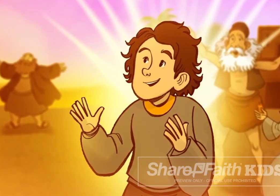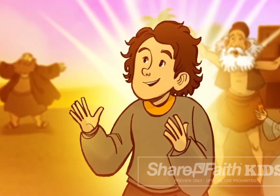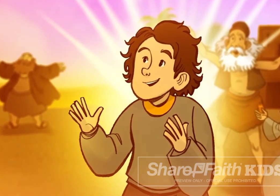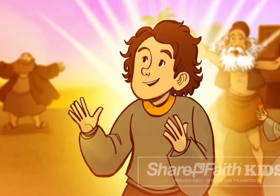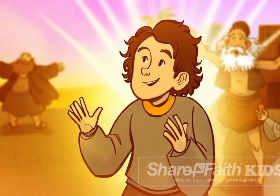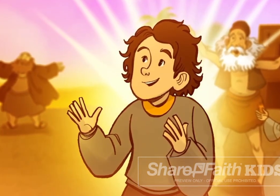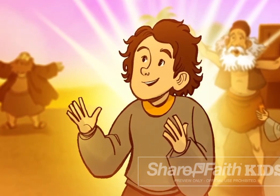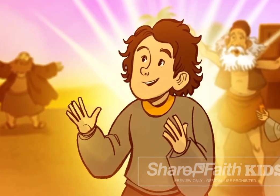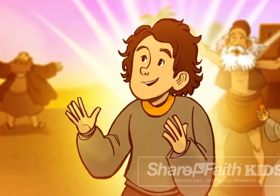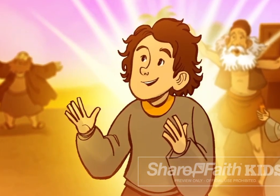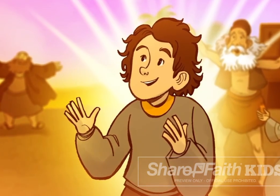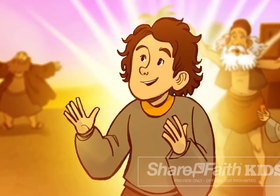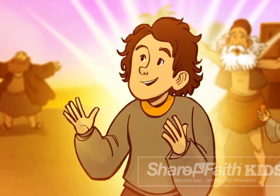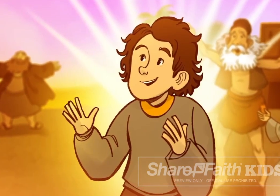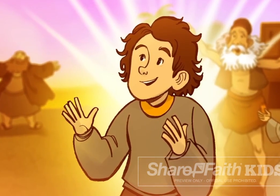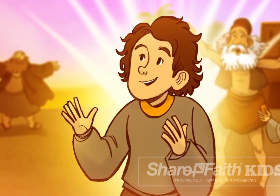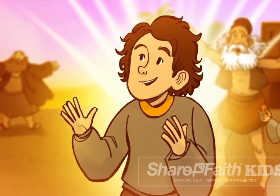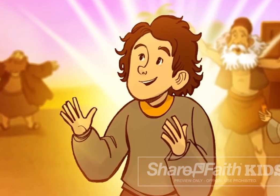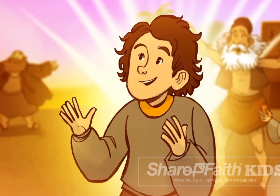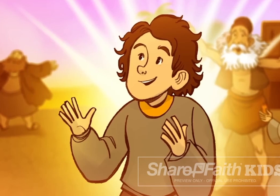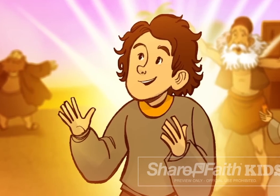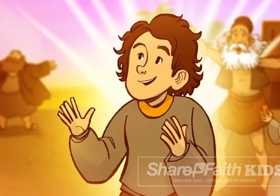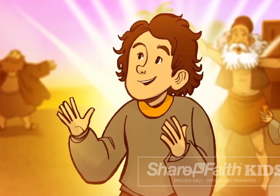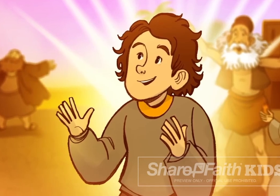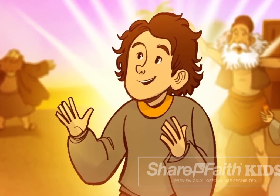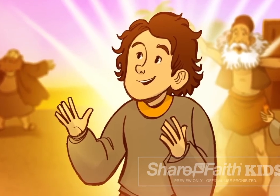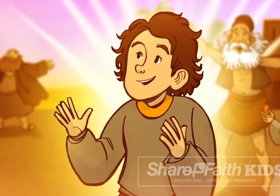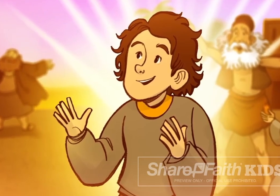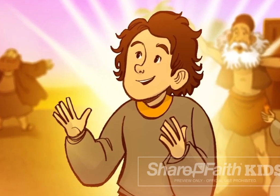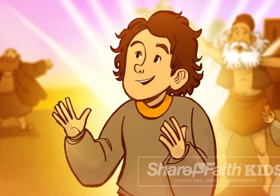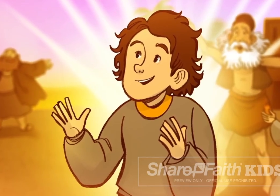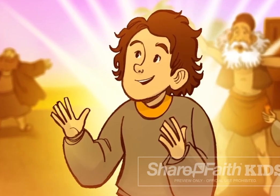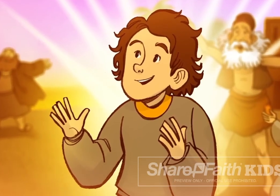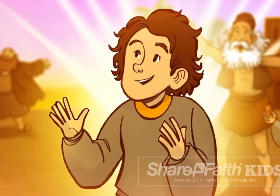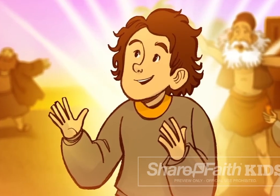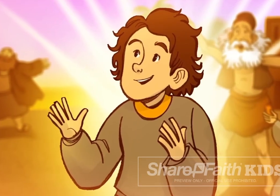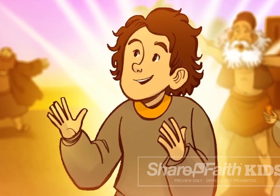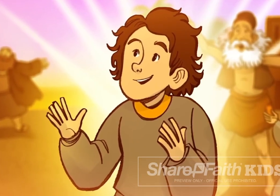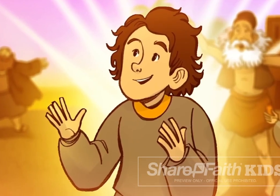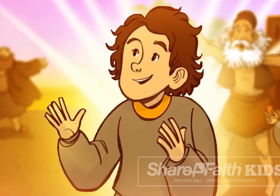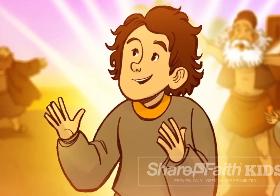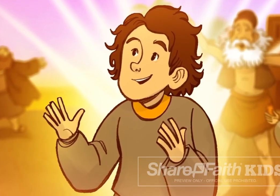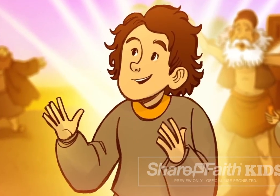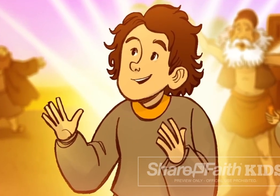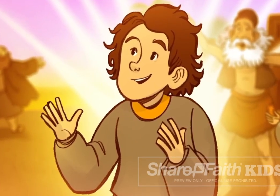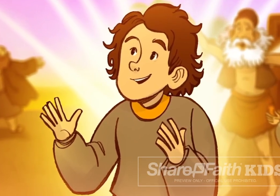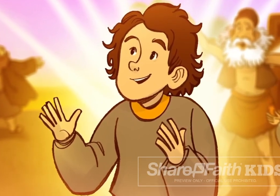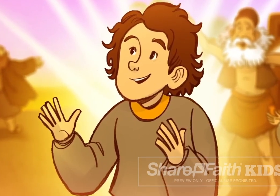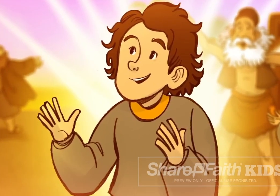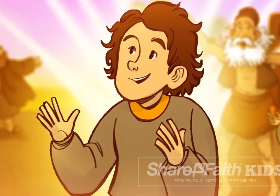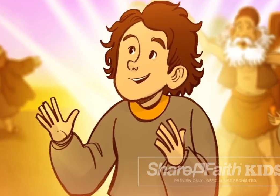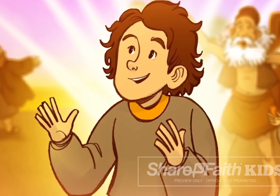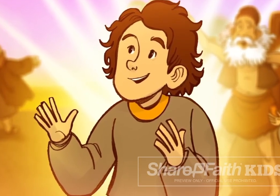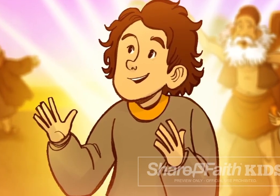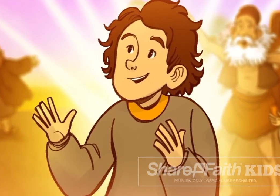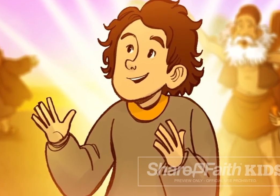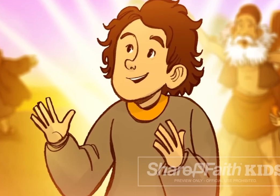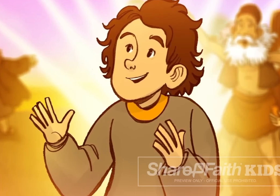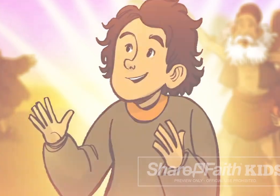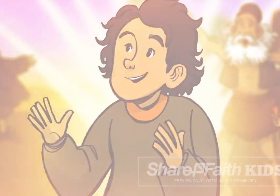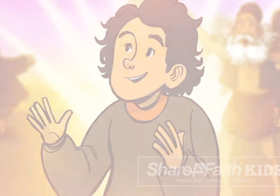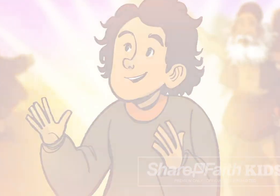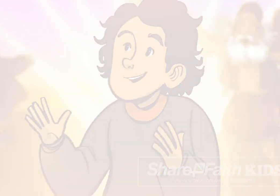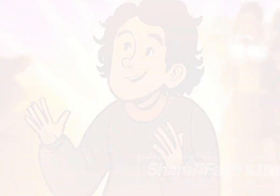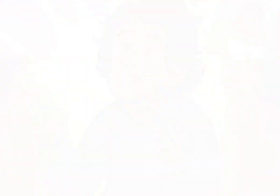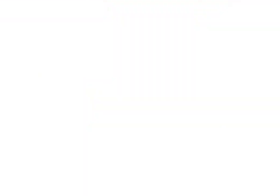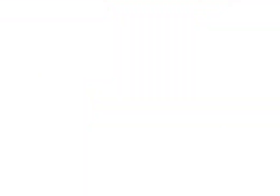people, I will open your graves and cause you to rise. I will bring you out of captivity and back to the land of